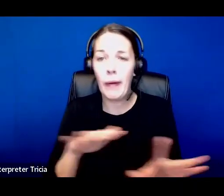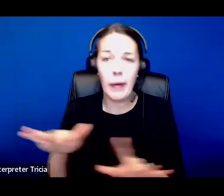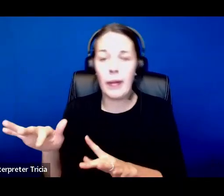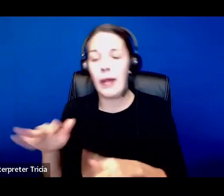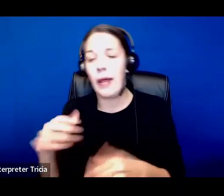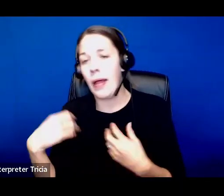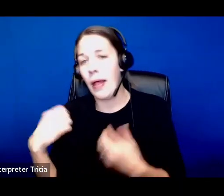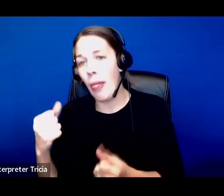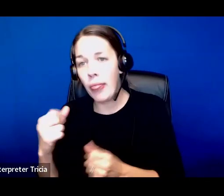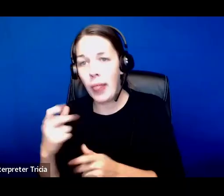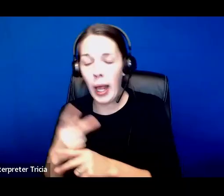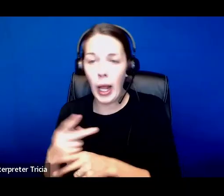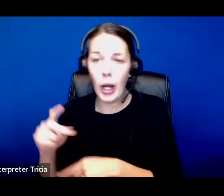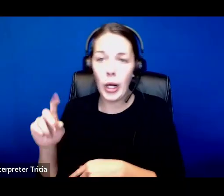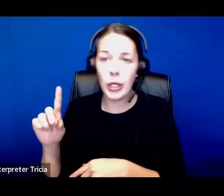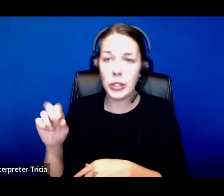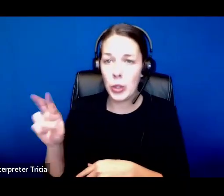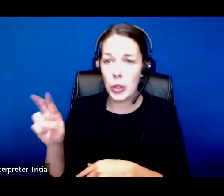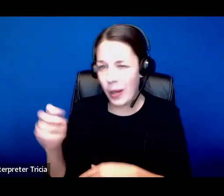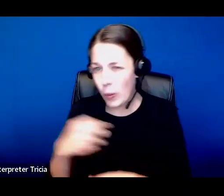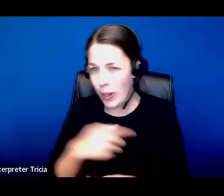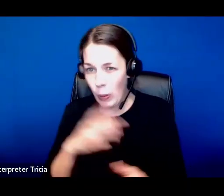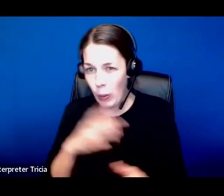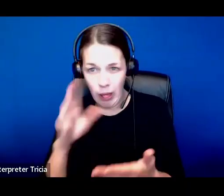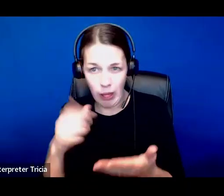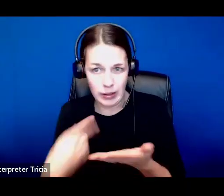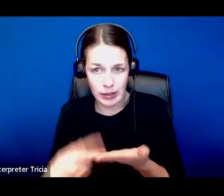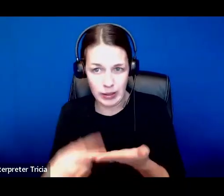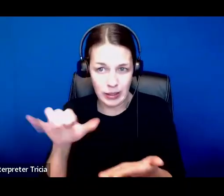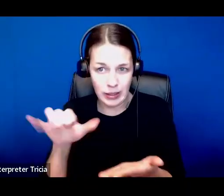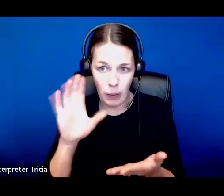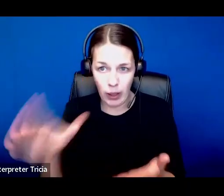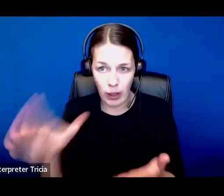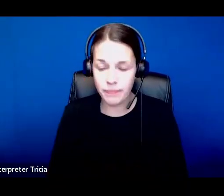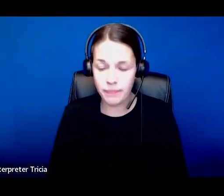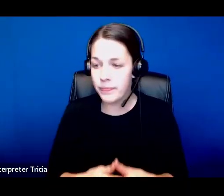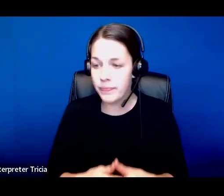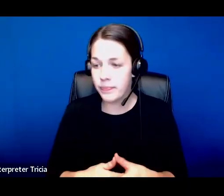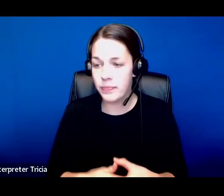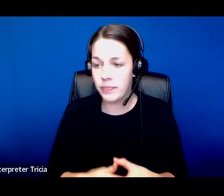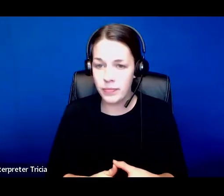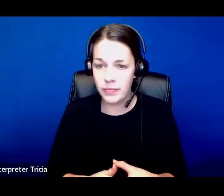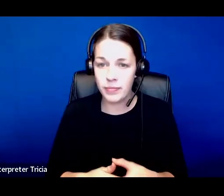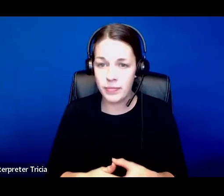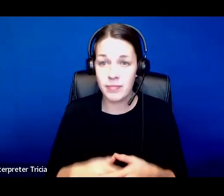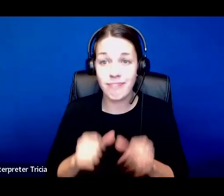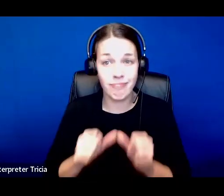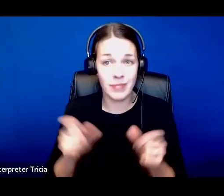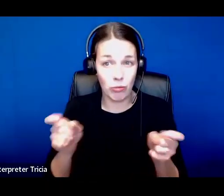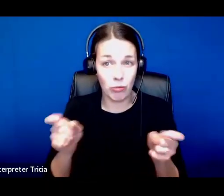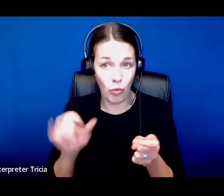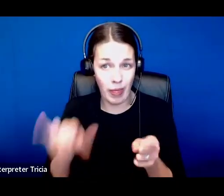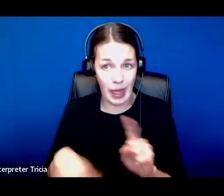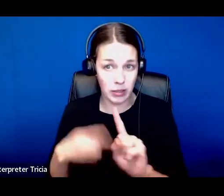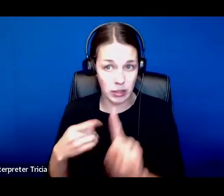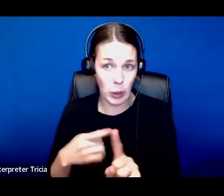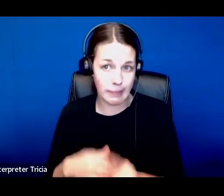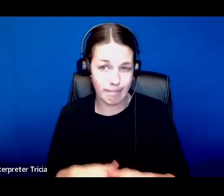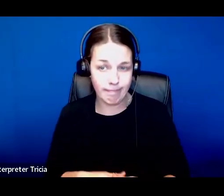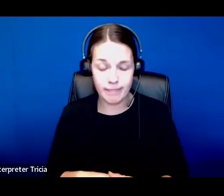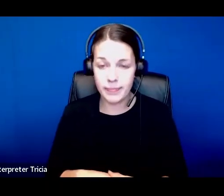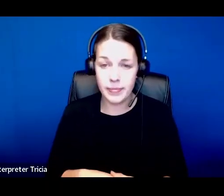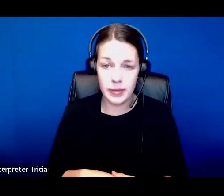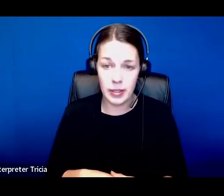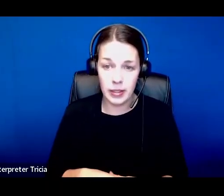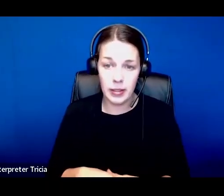healthcare directives, and we can talk about that more. It's all about keeping control. And if you